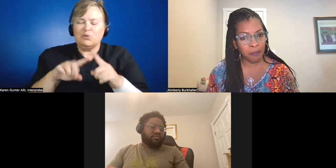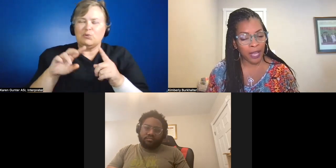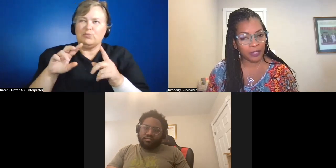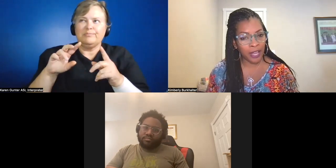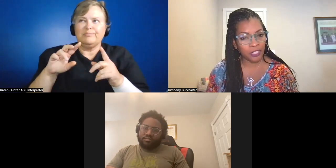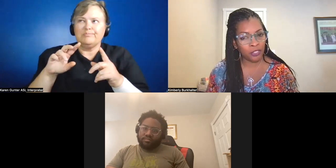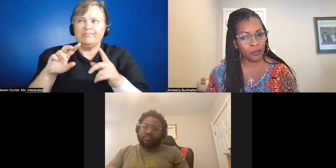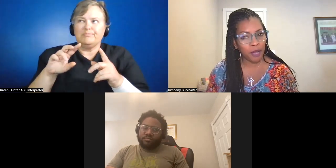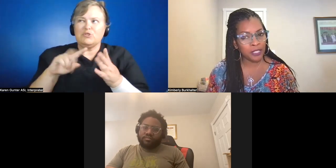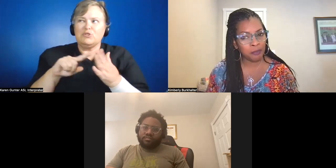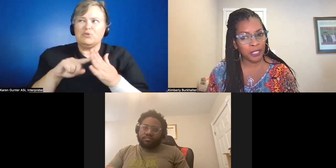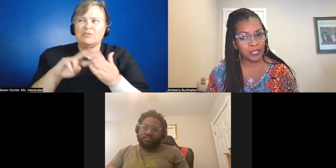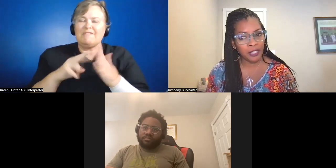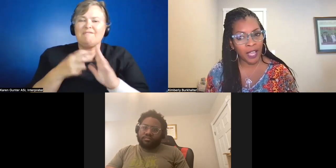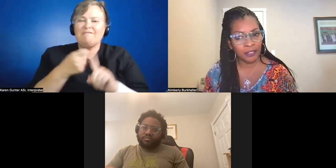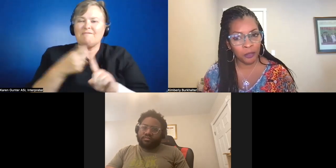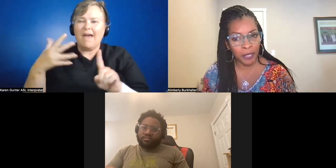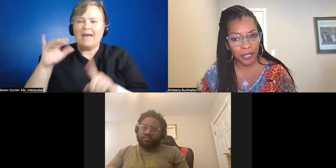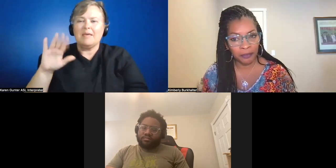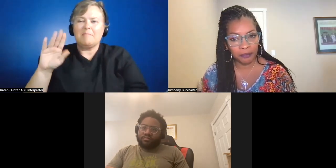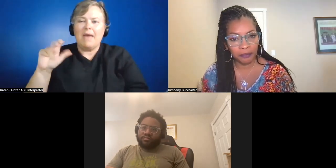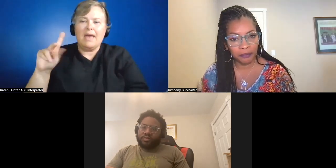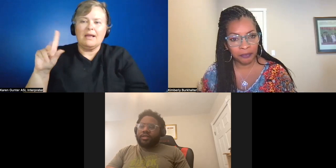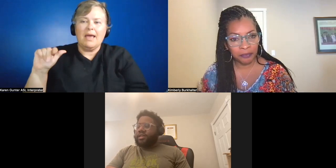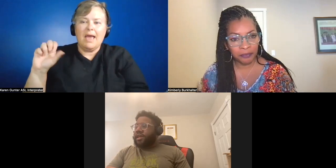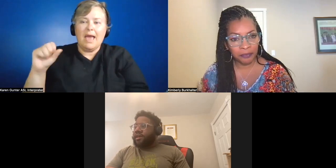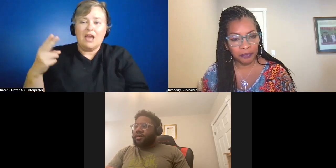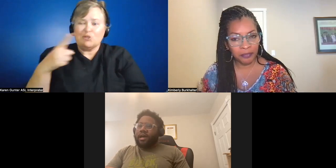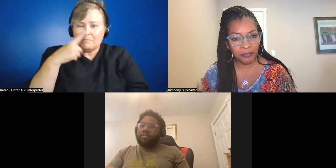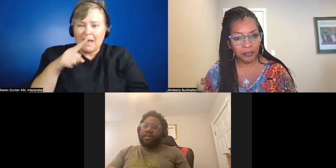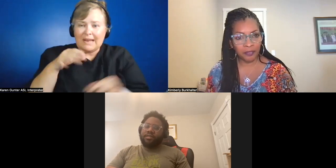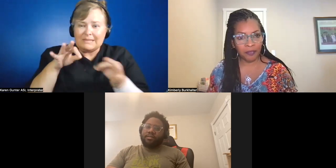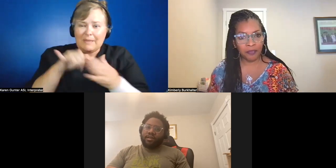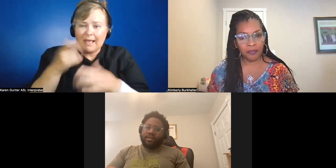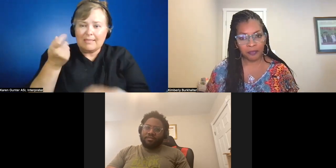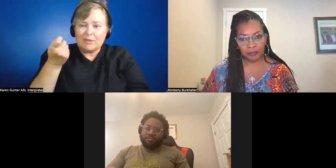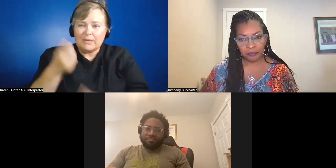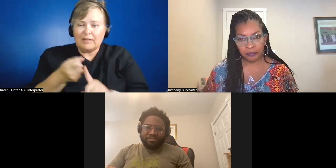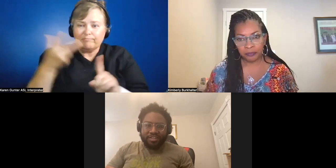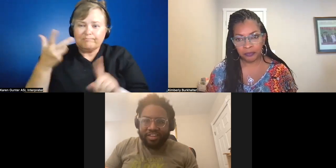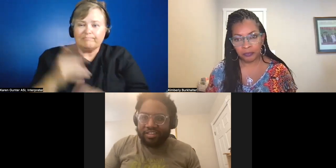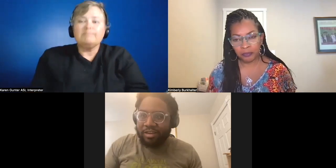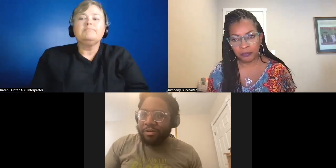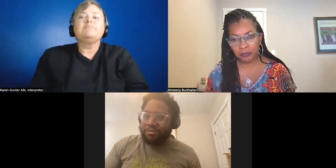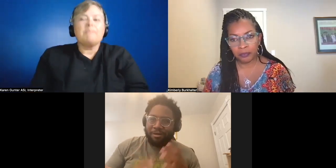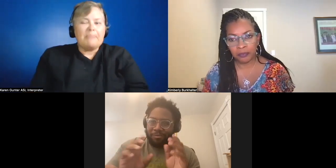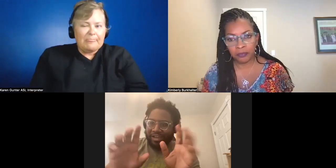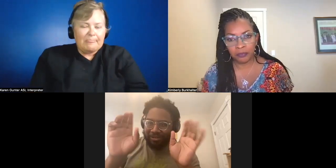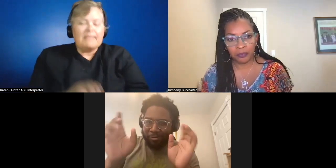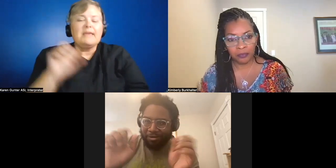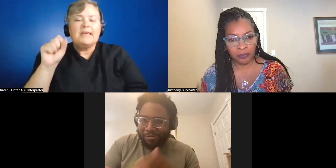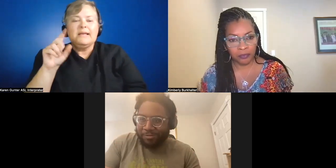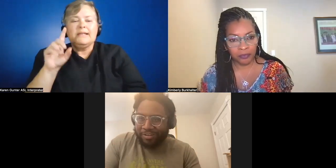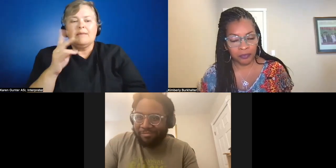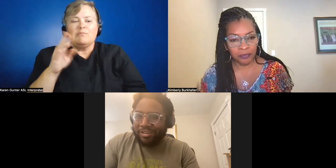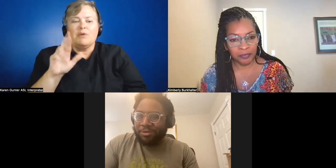this backlash. Do you mind speaking to that a little bit? Yeah, I mean, and Deborah, you help me out. I'm